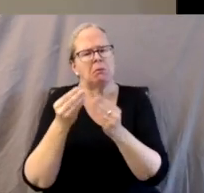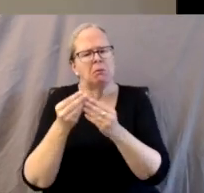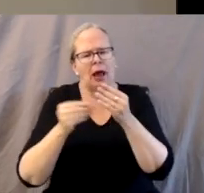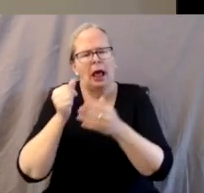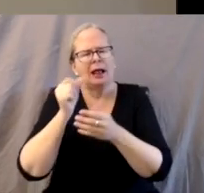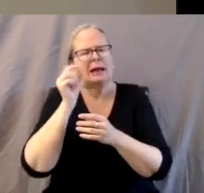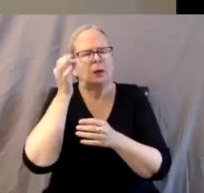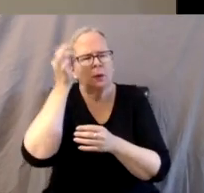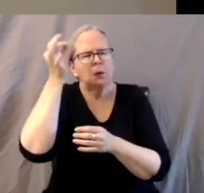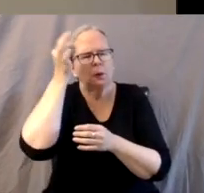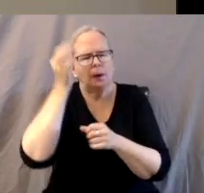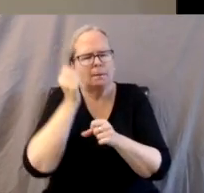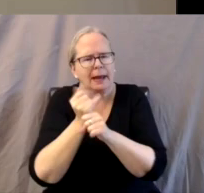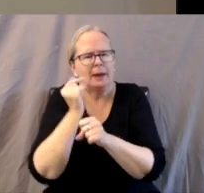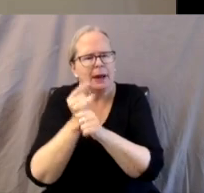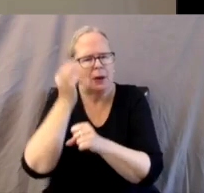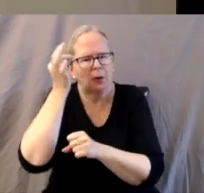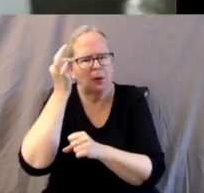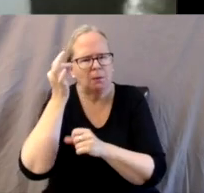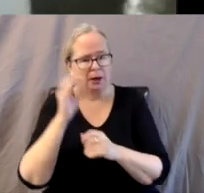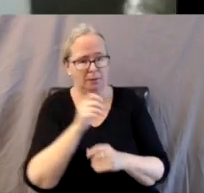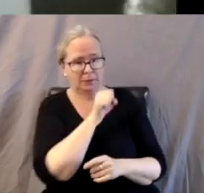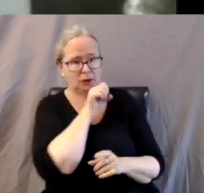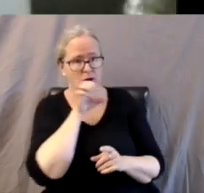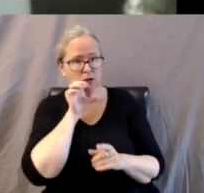that's a huge adjustment to go through. Yep.